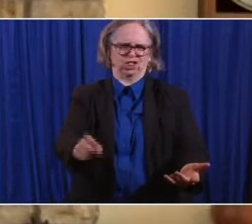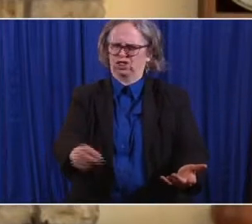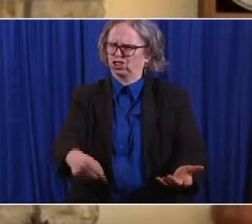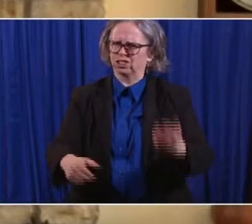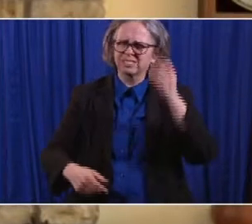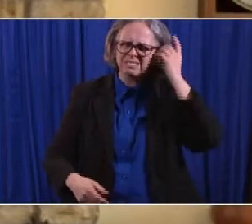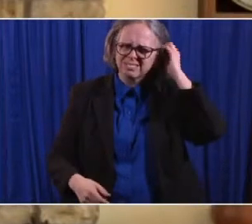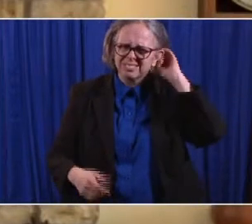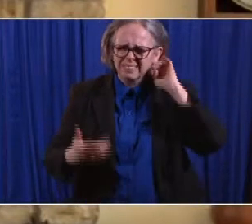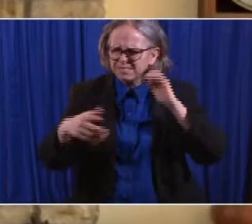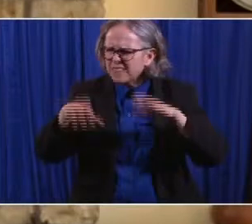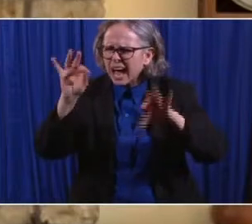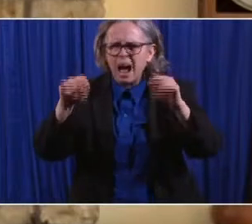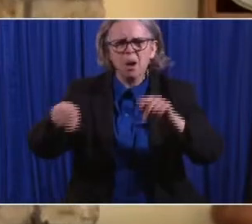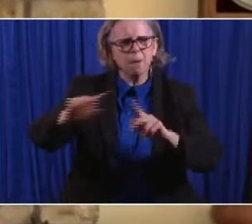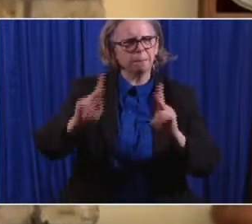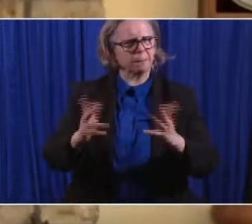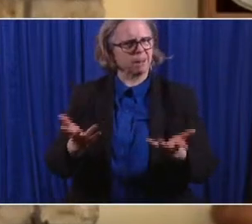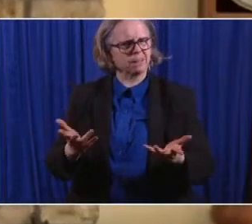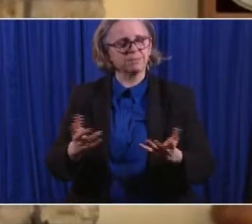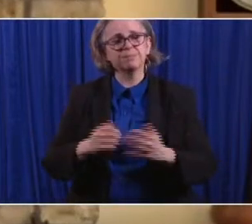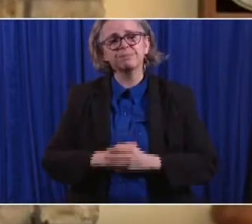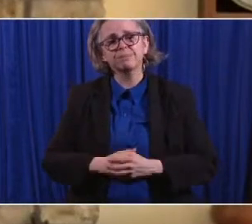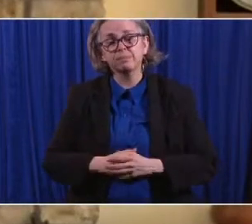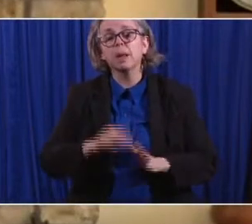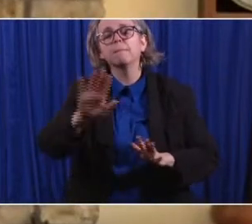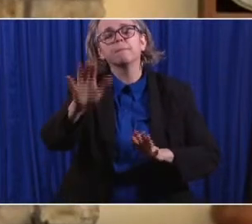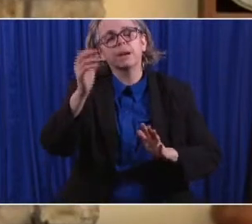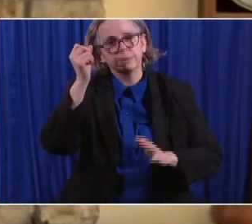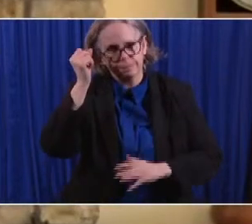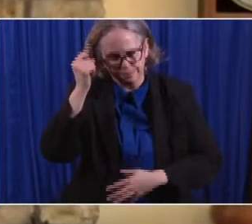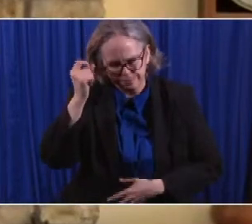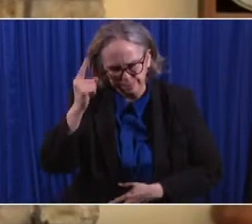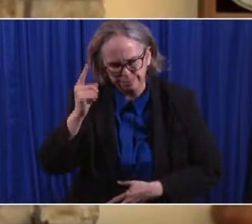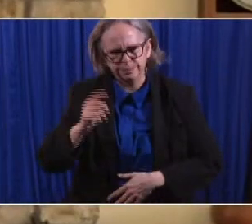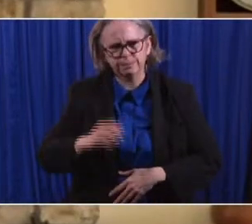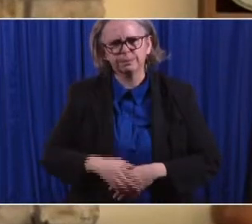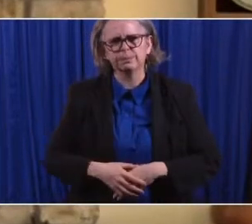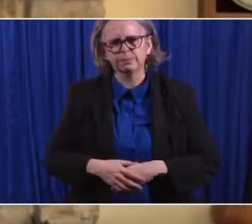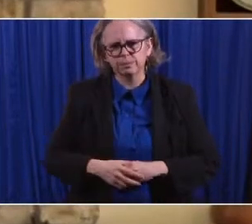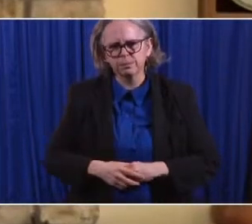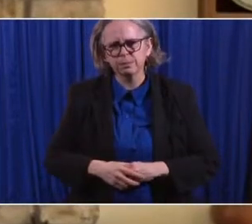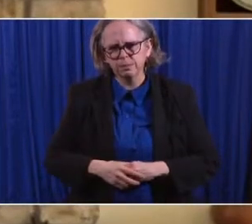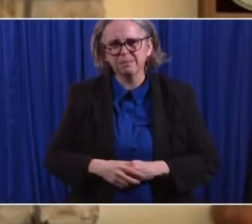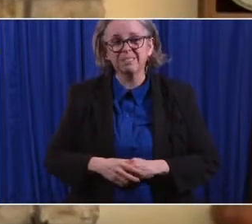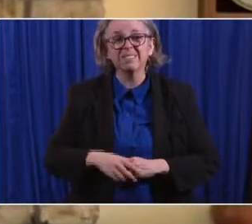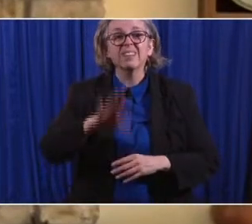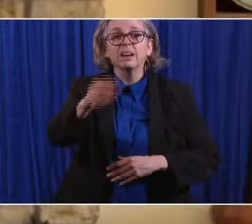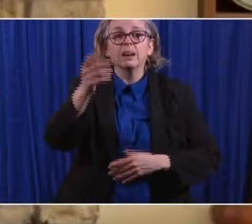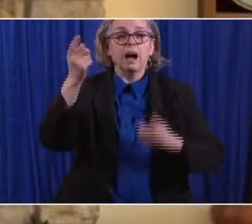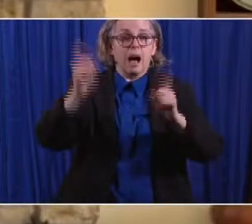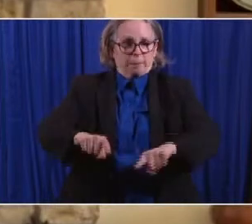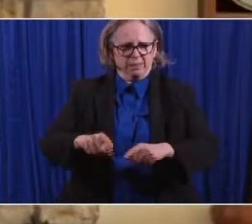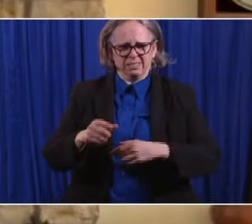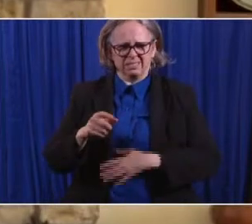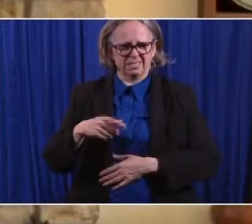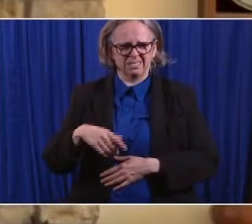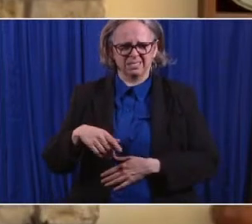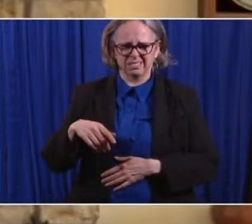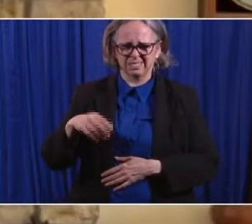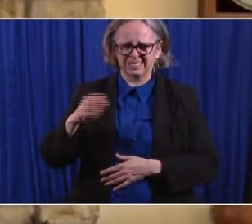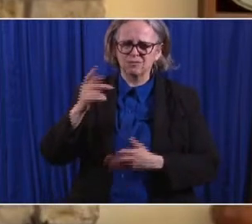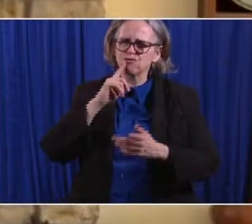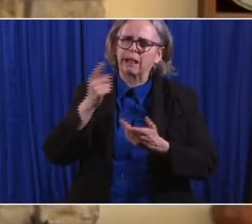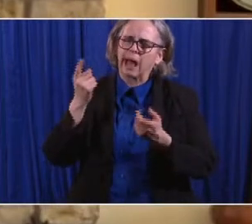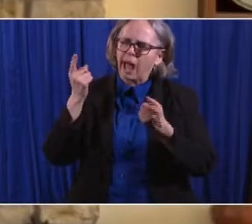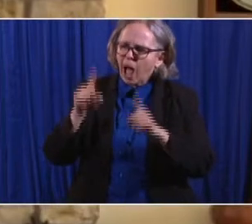are eligible groups. But we have said, in the rare case where that does not happen or can't happen, no,